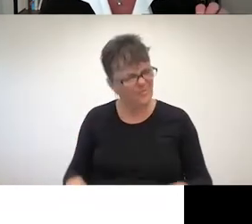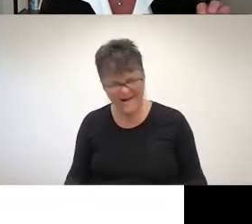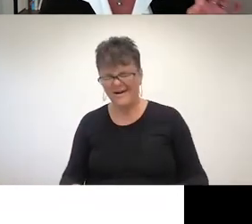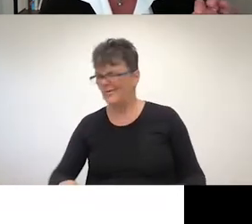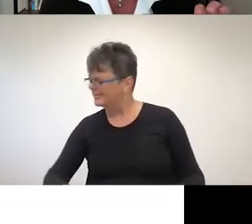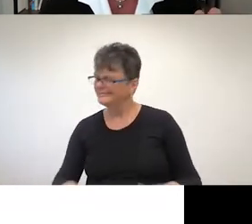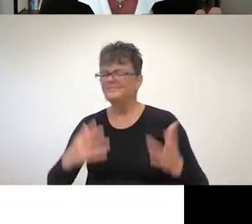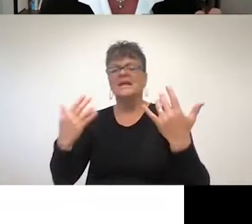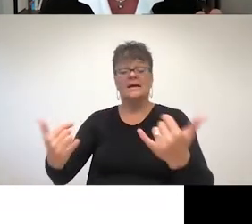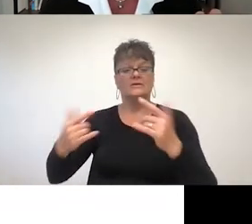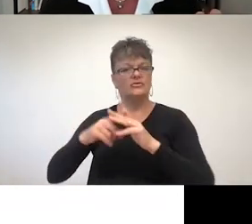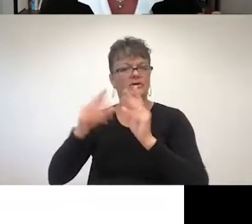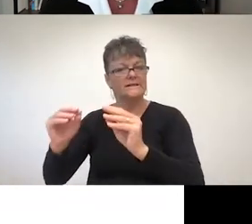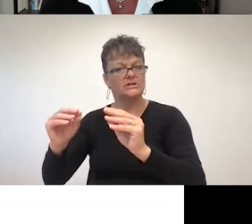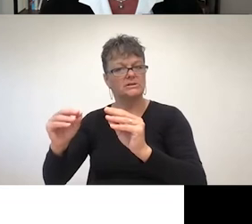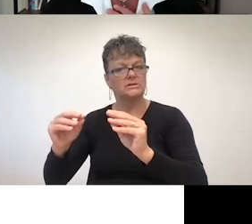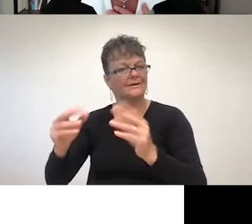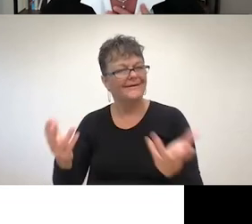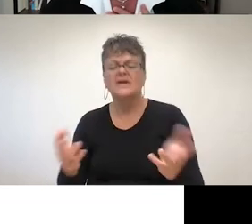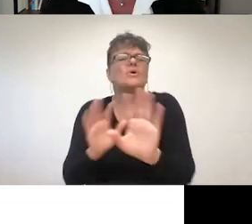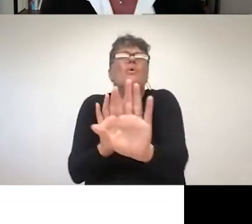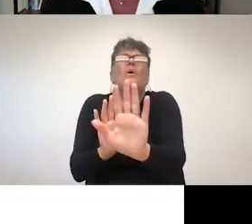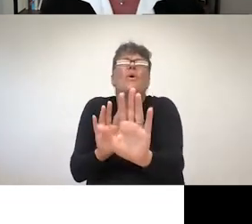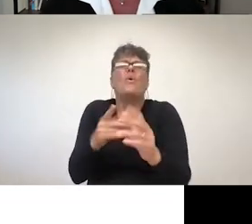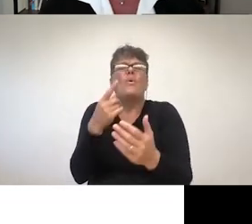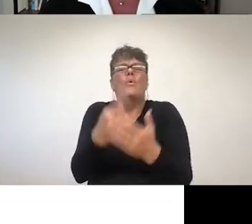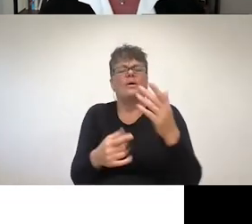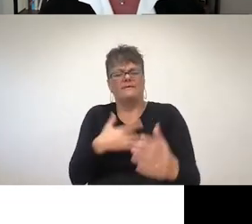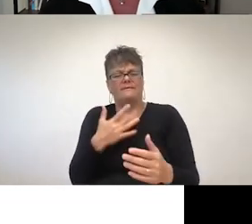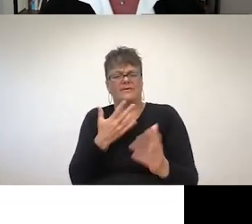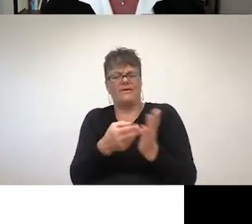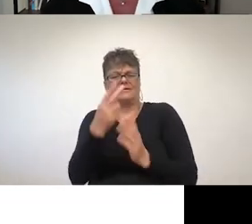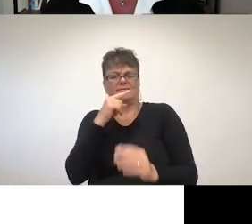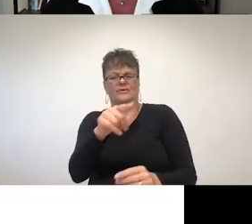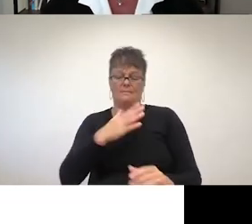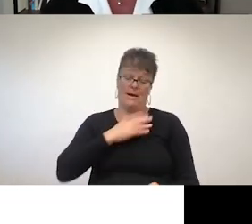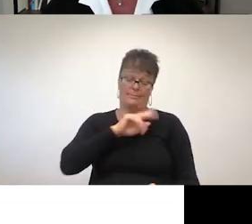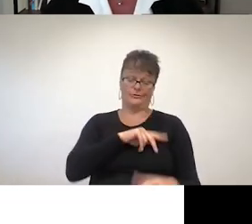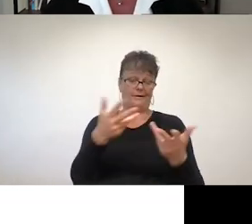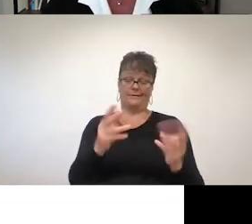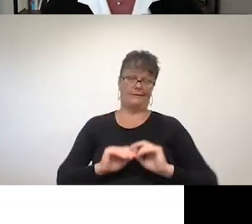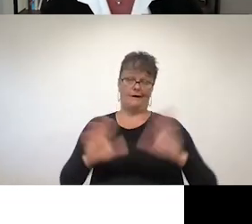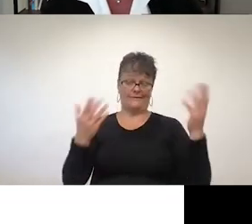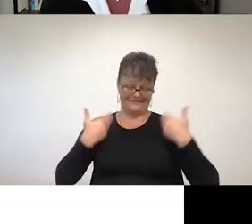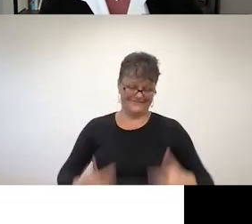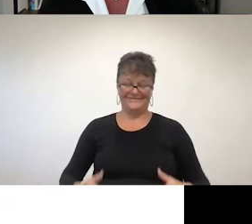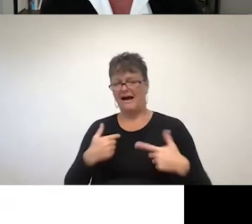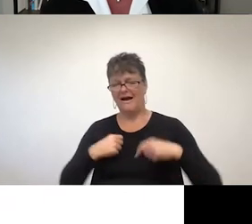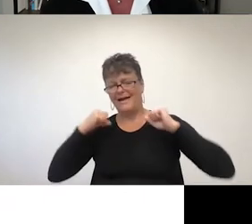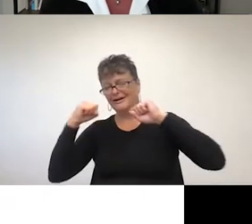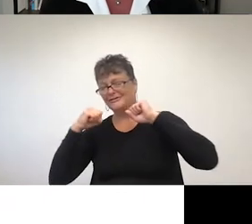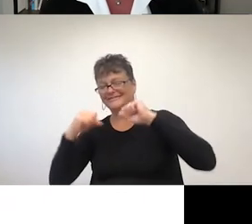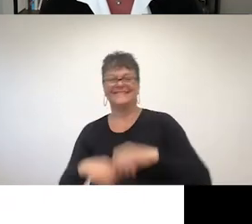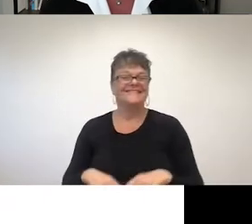again, in a way that feels authentic to you. You can see what my personality is. I can't hide it, right? I'm the biggest cheerleader there is. But